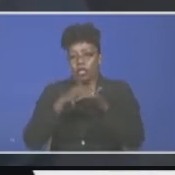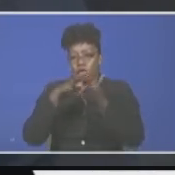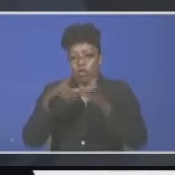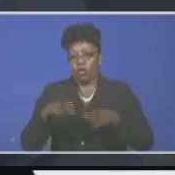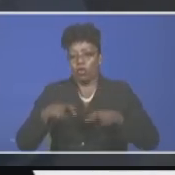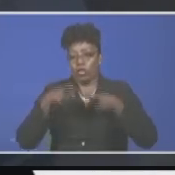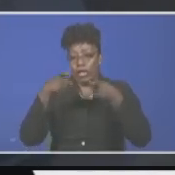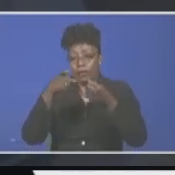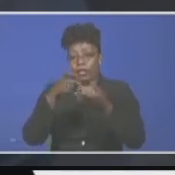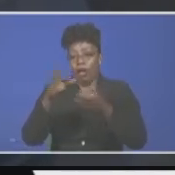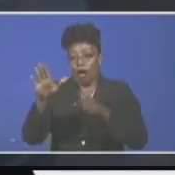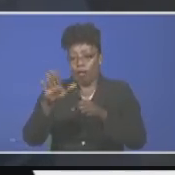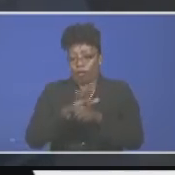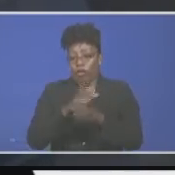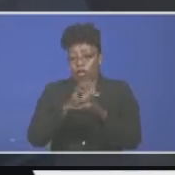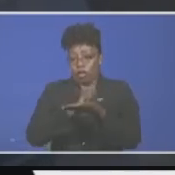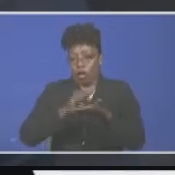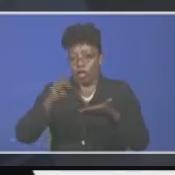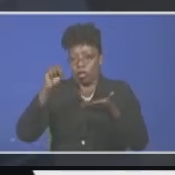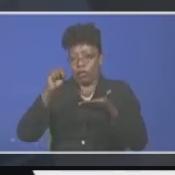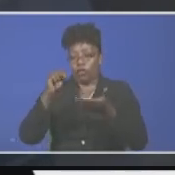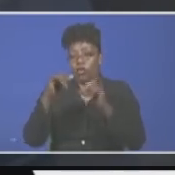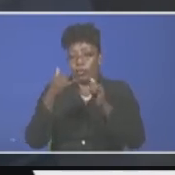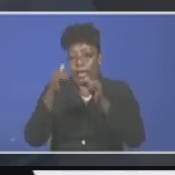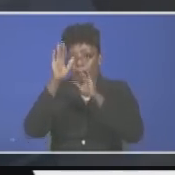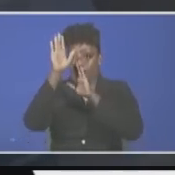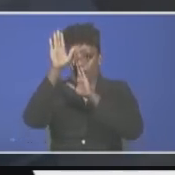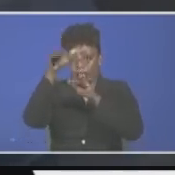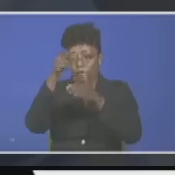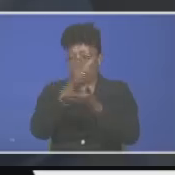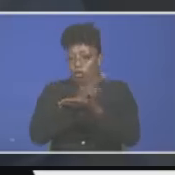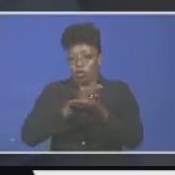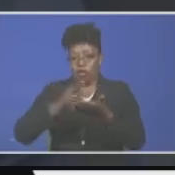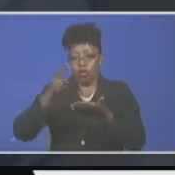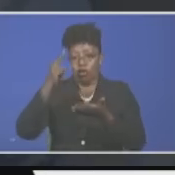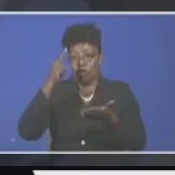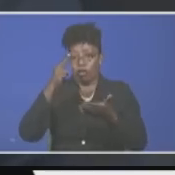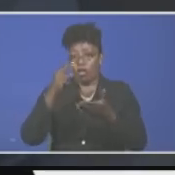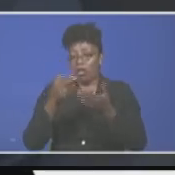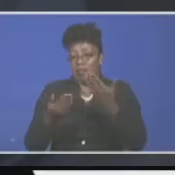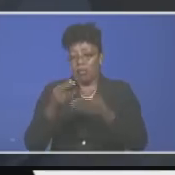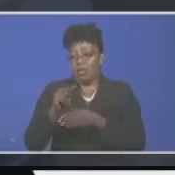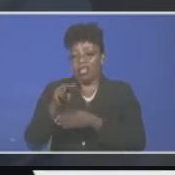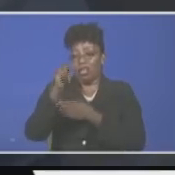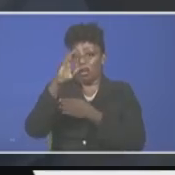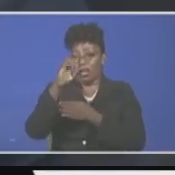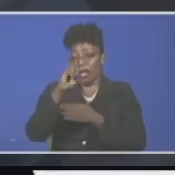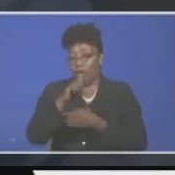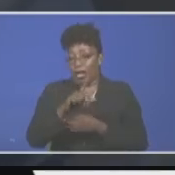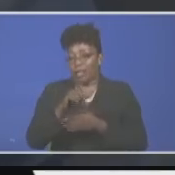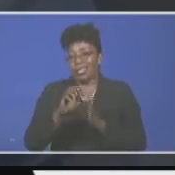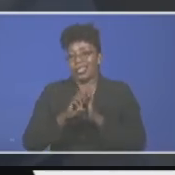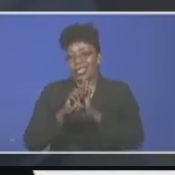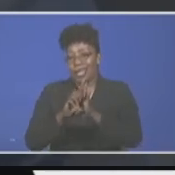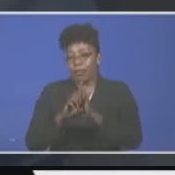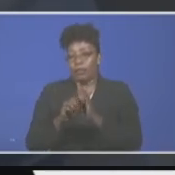to go play basketball for the University of North Carolina, let's just use that one as an example. And he's